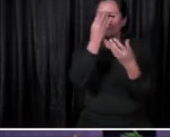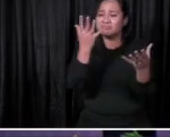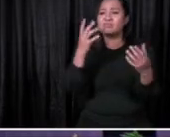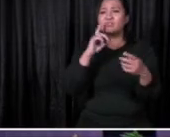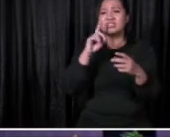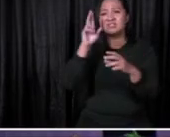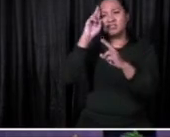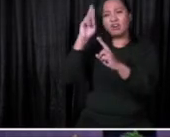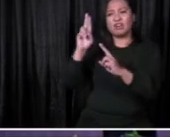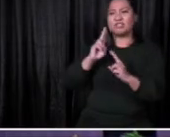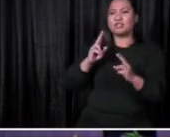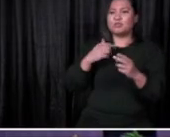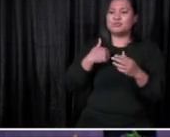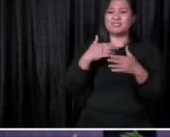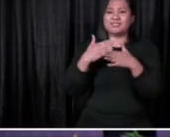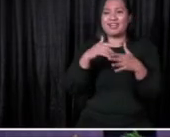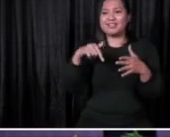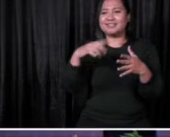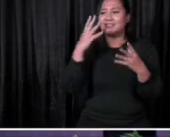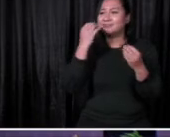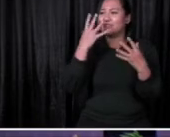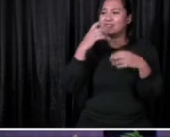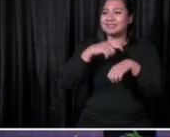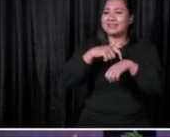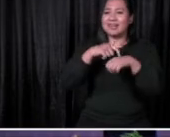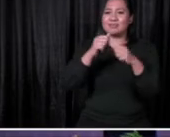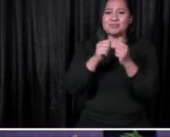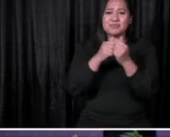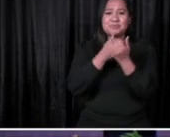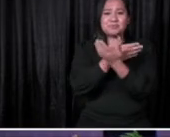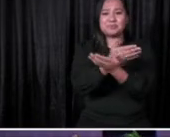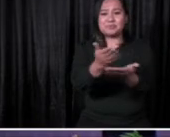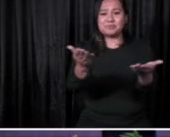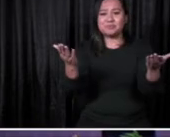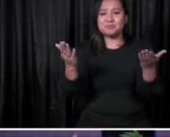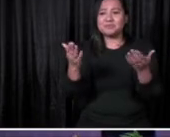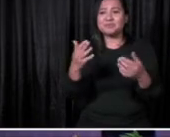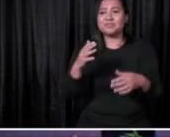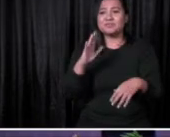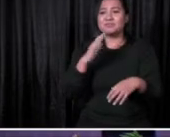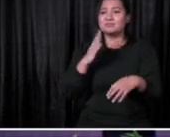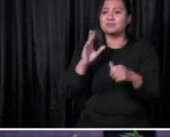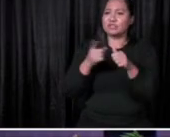moment with you all. I would first like to share a